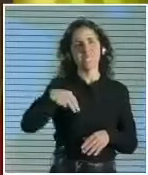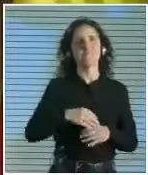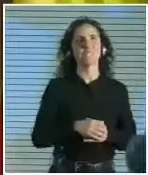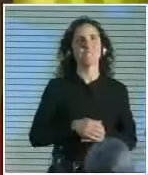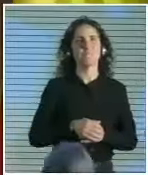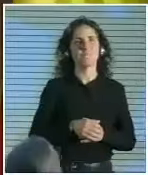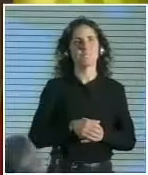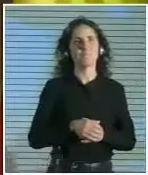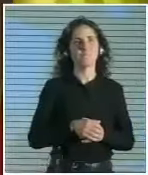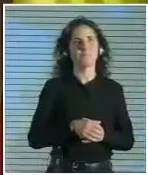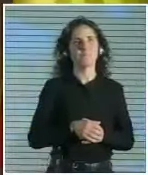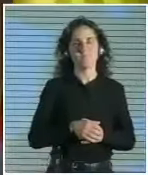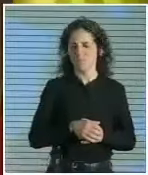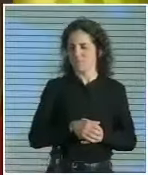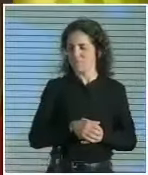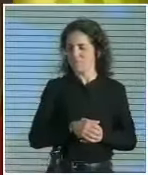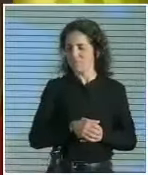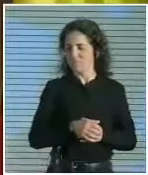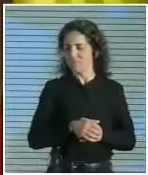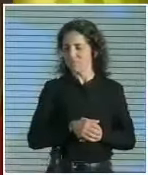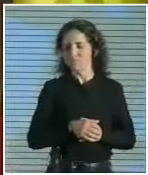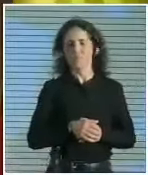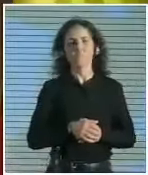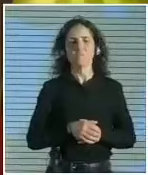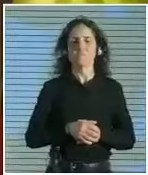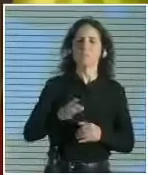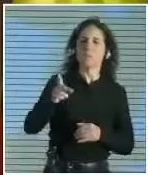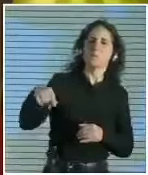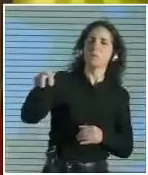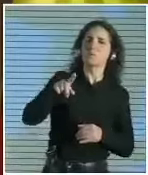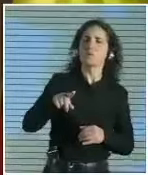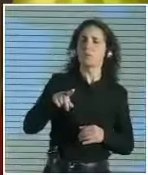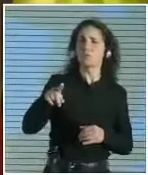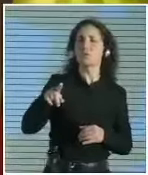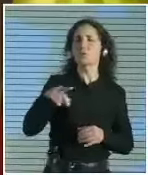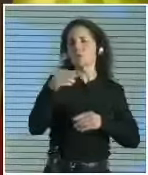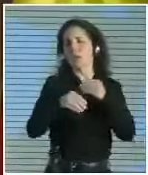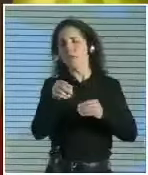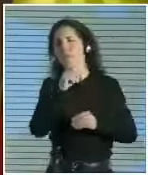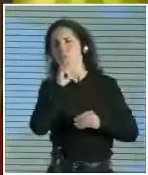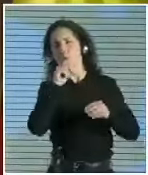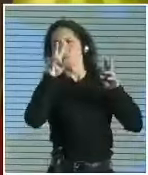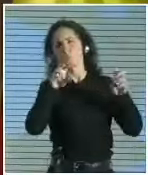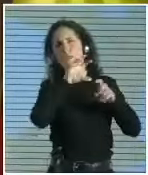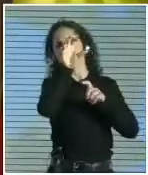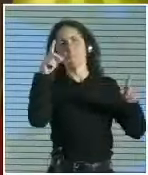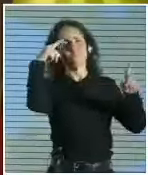Are you also thinking differently, how to engage with destinations differently, or how to transport,